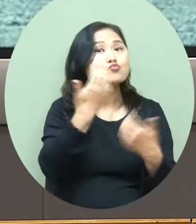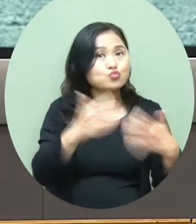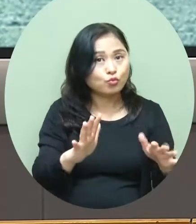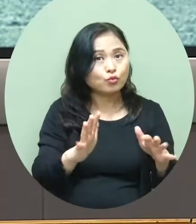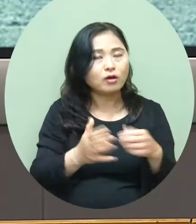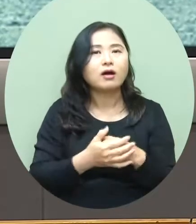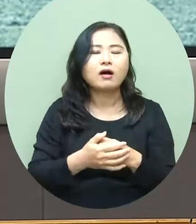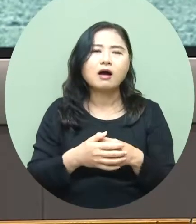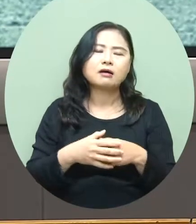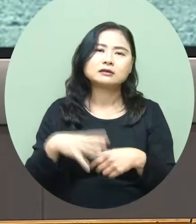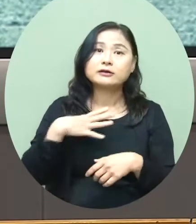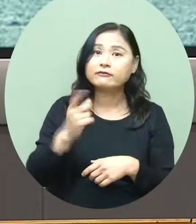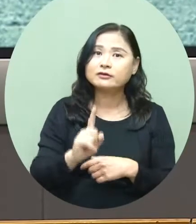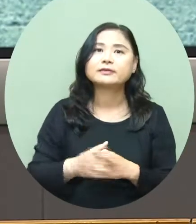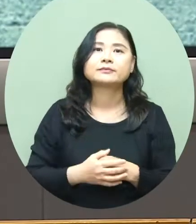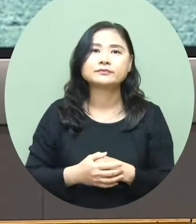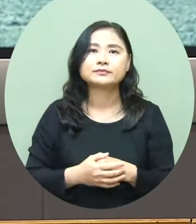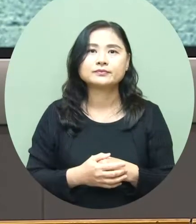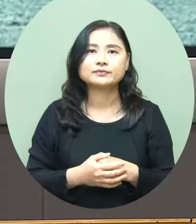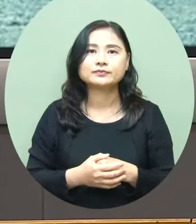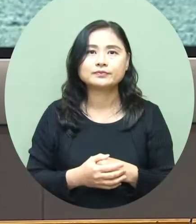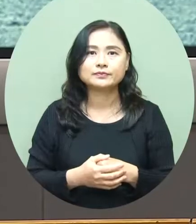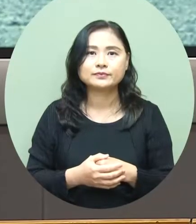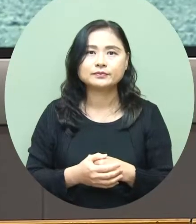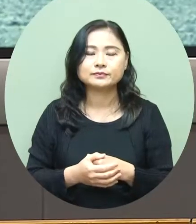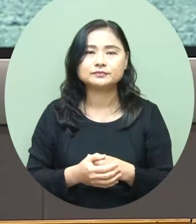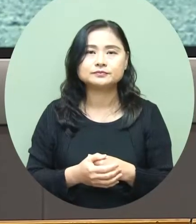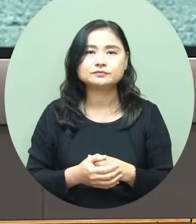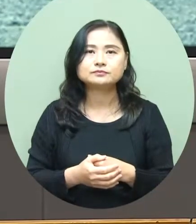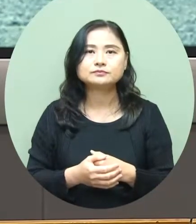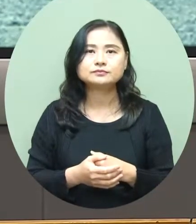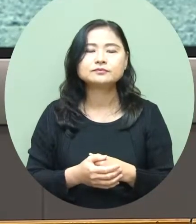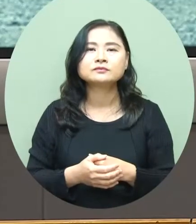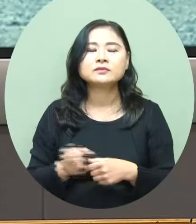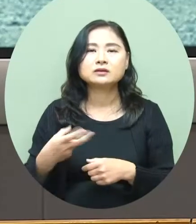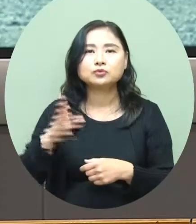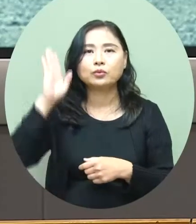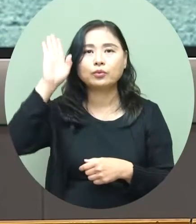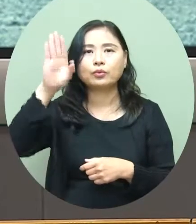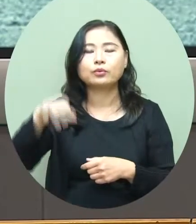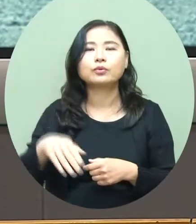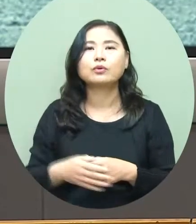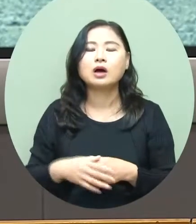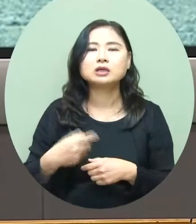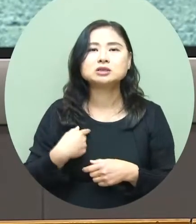we have to review the situation after the 3-day RT exercise wraps up.